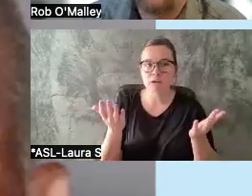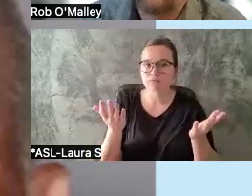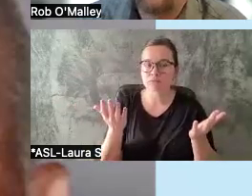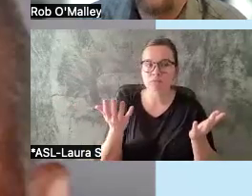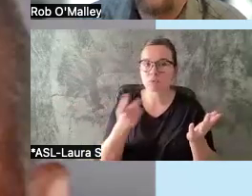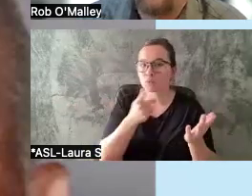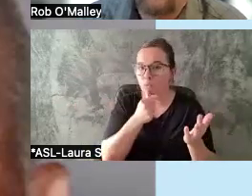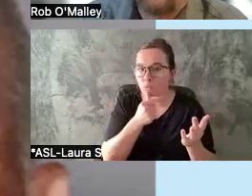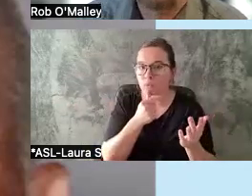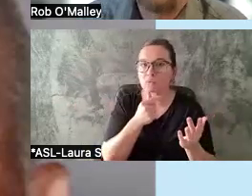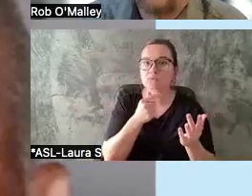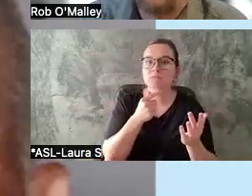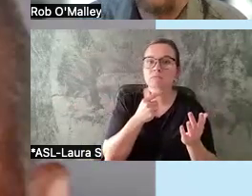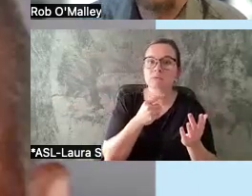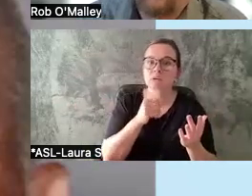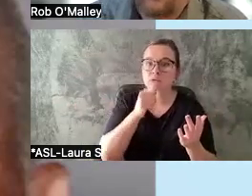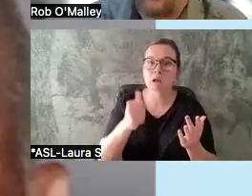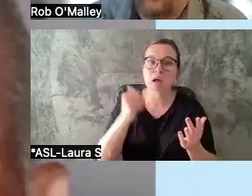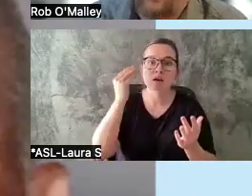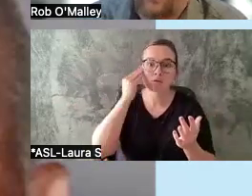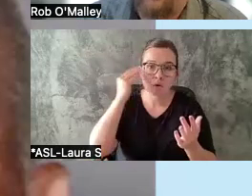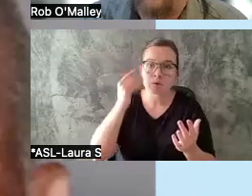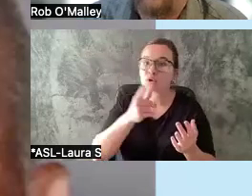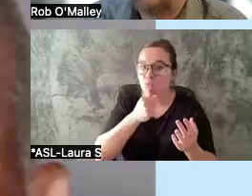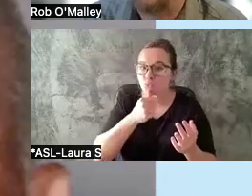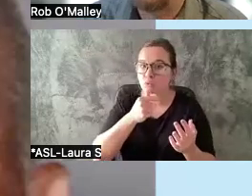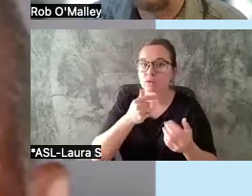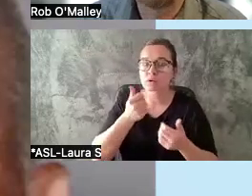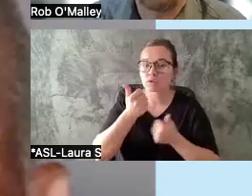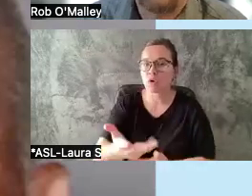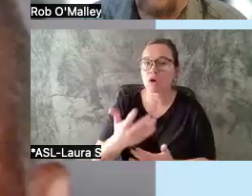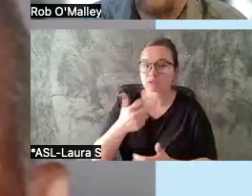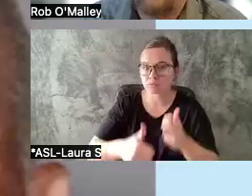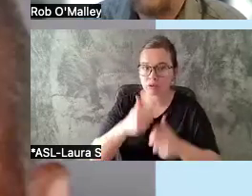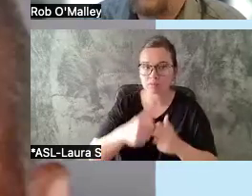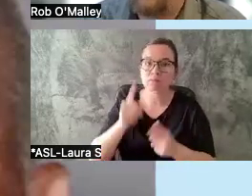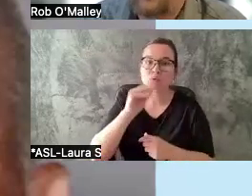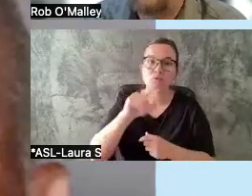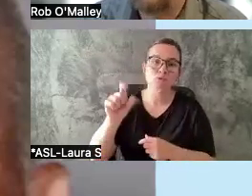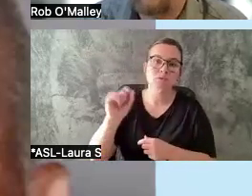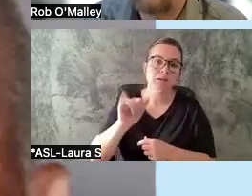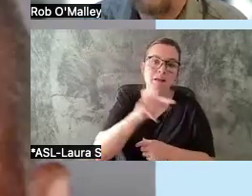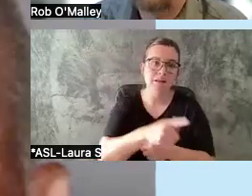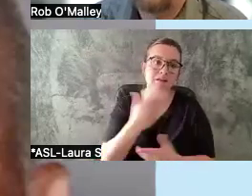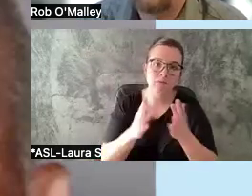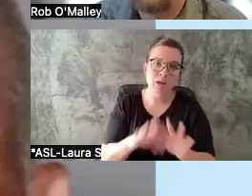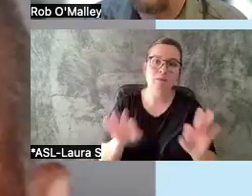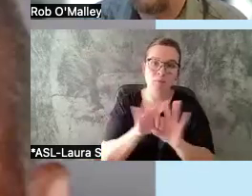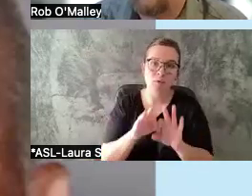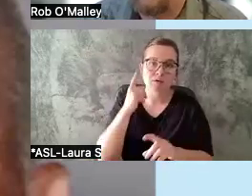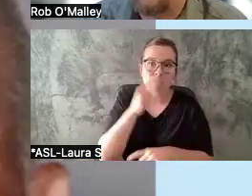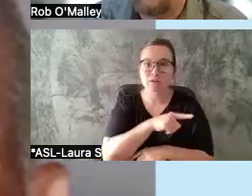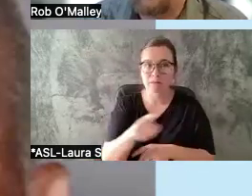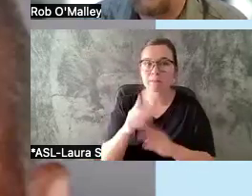not knowing who not seeing justice for the loss of their family member. And tools like this are incredibly important to them